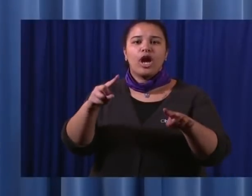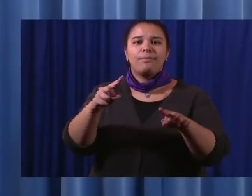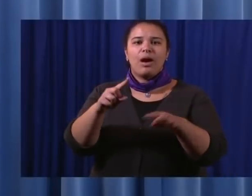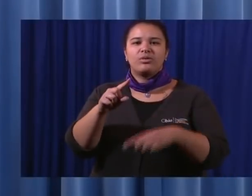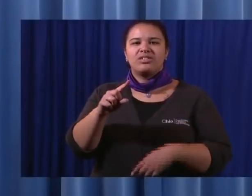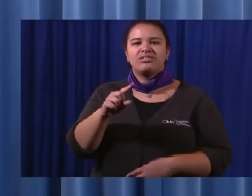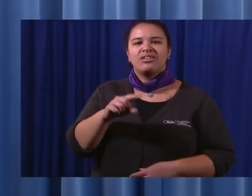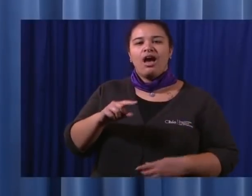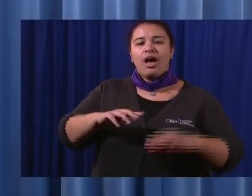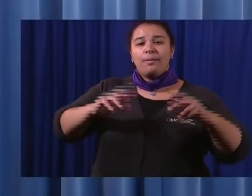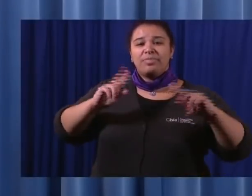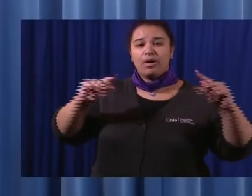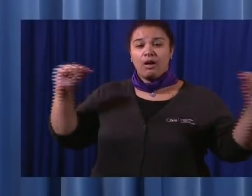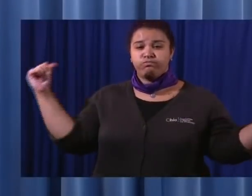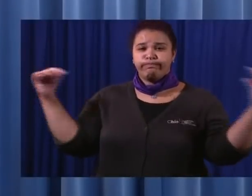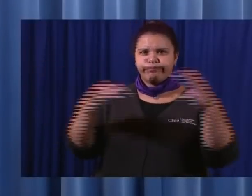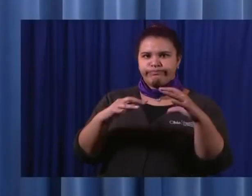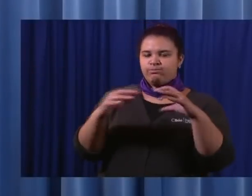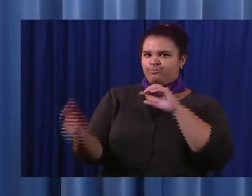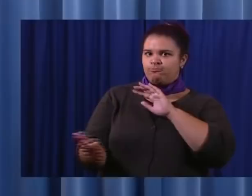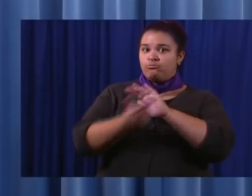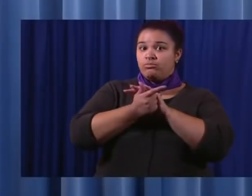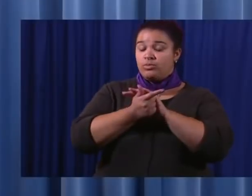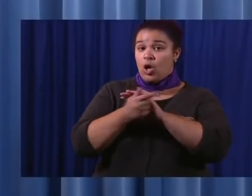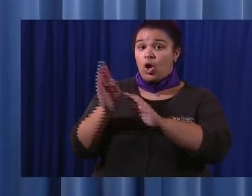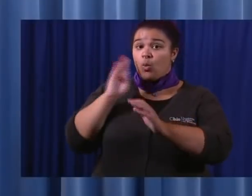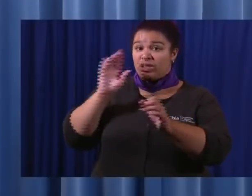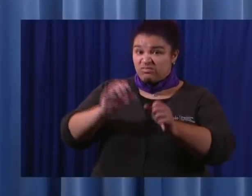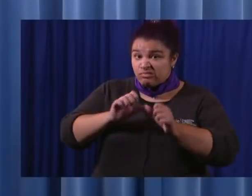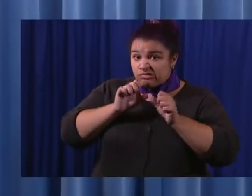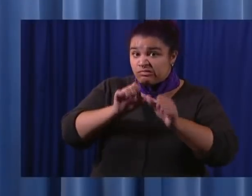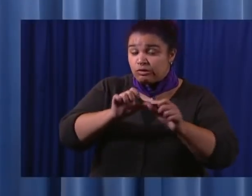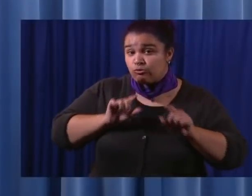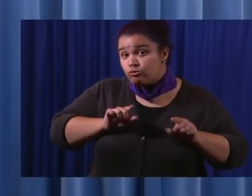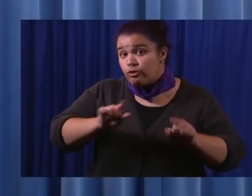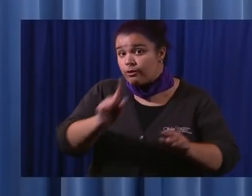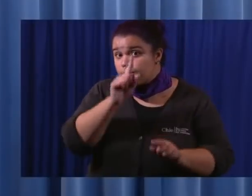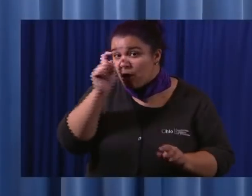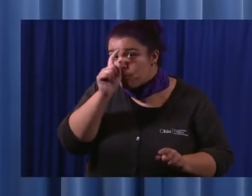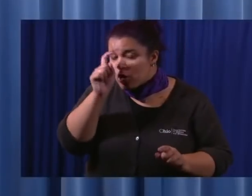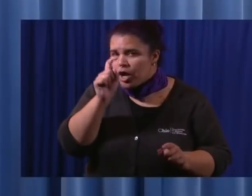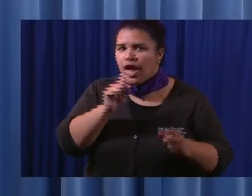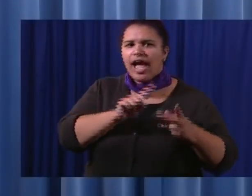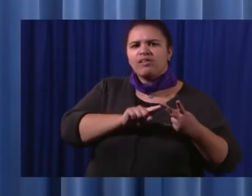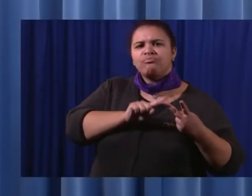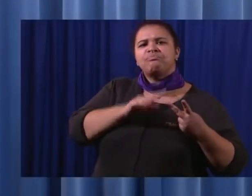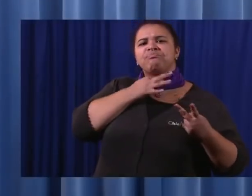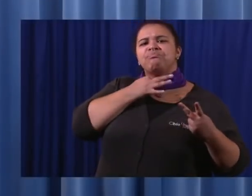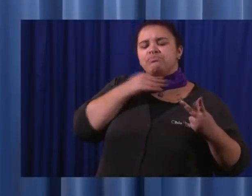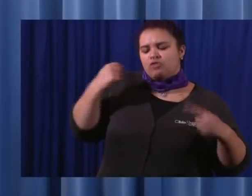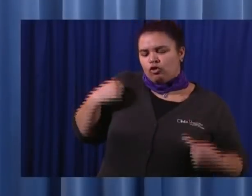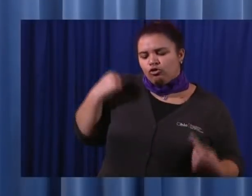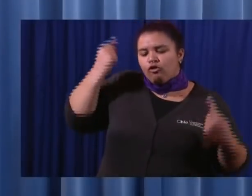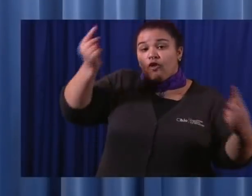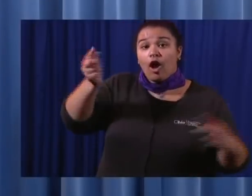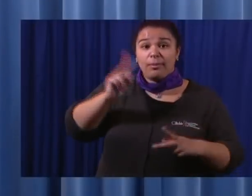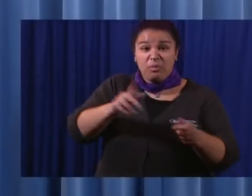And how do you think people are doing in terms of following it? Just your thoughts there.